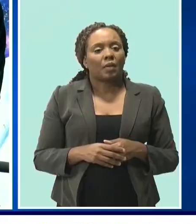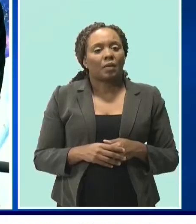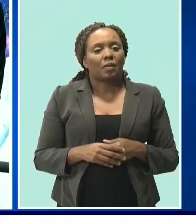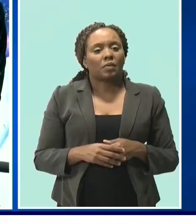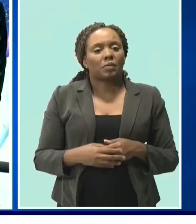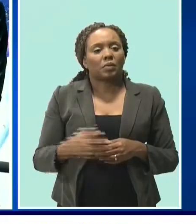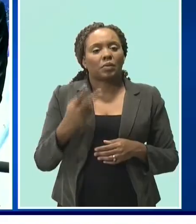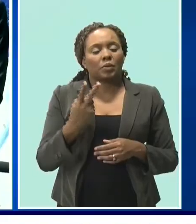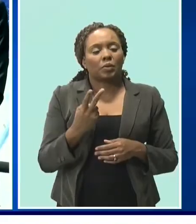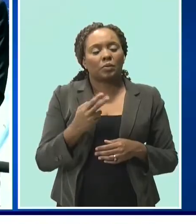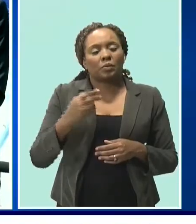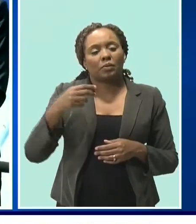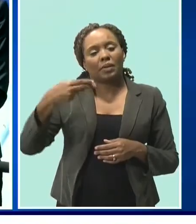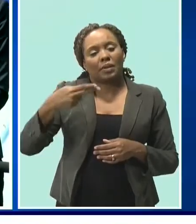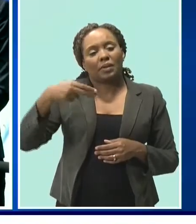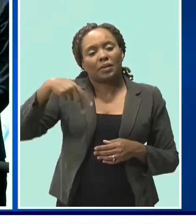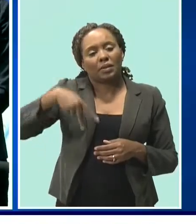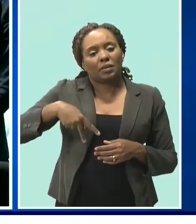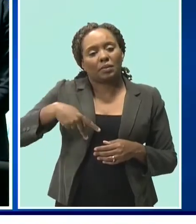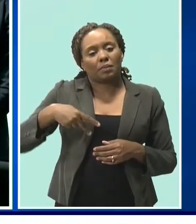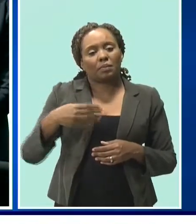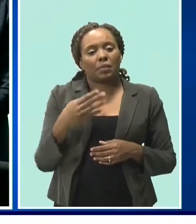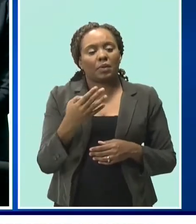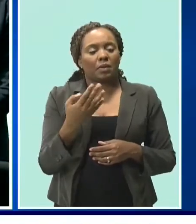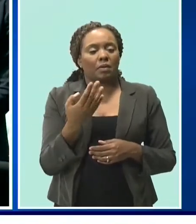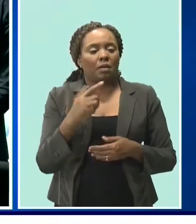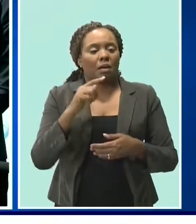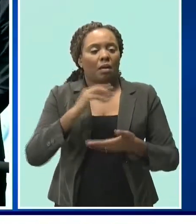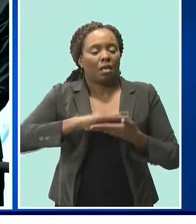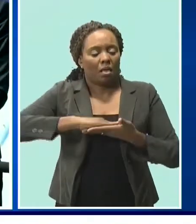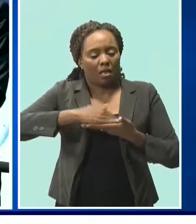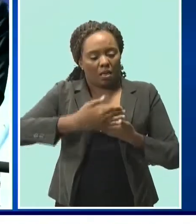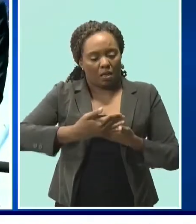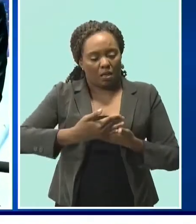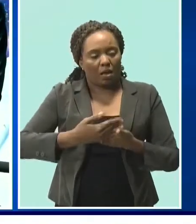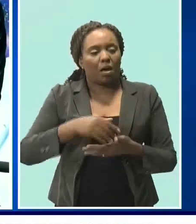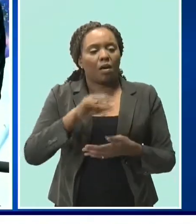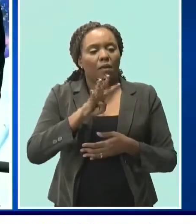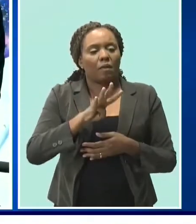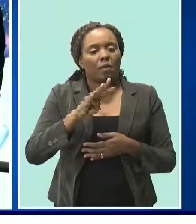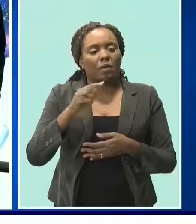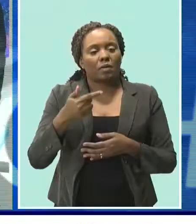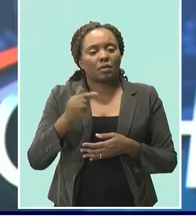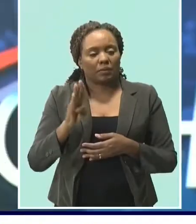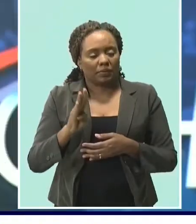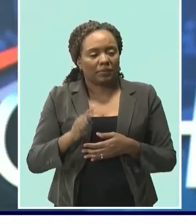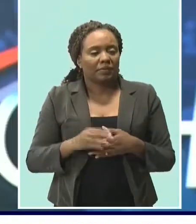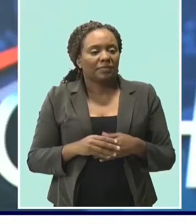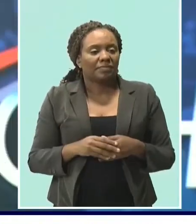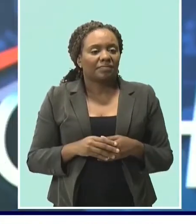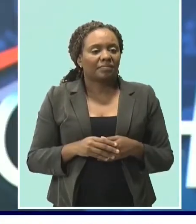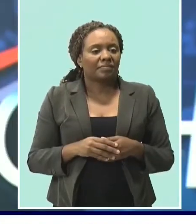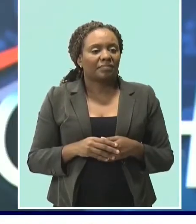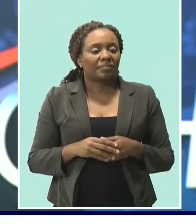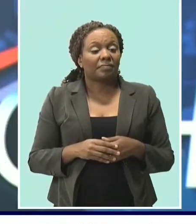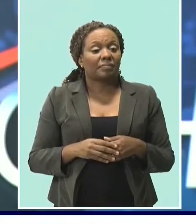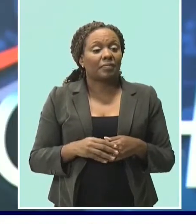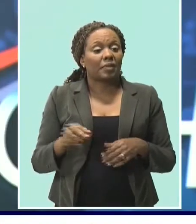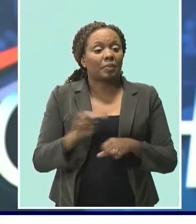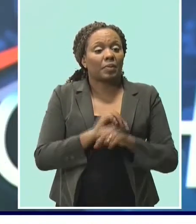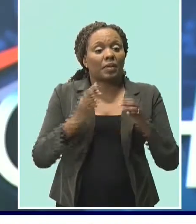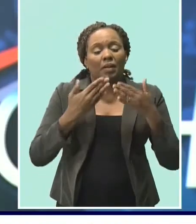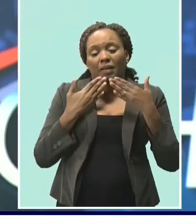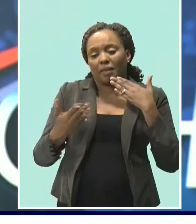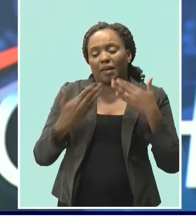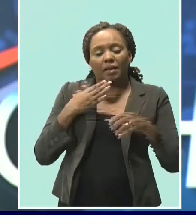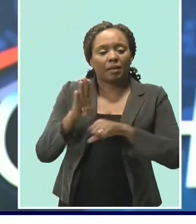Hewlett-Packard 14-inch laptops that have 4 gigabytes of memory. And the Education Minister